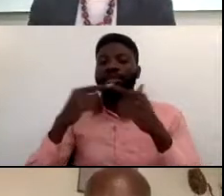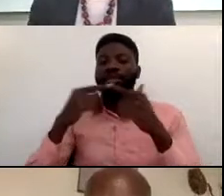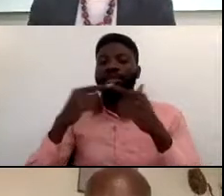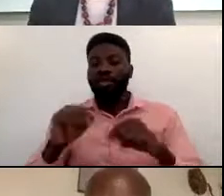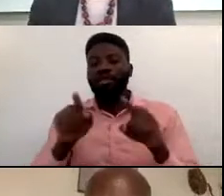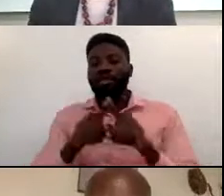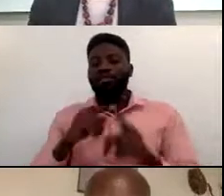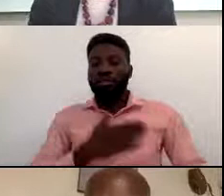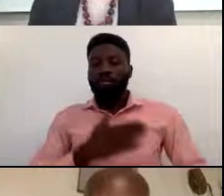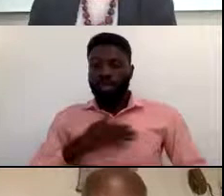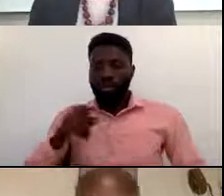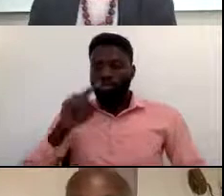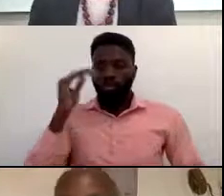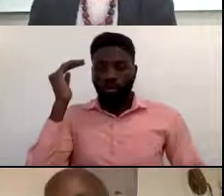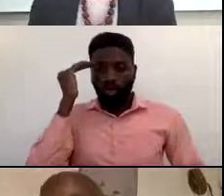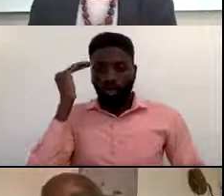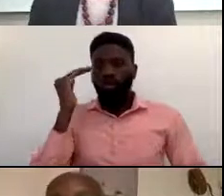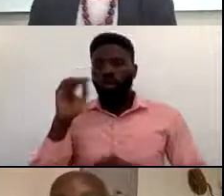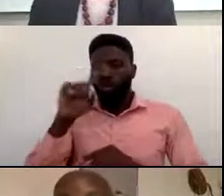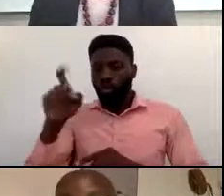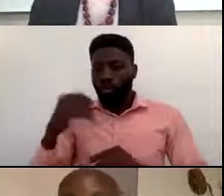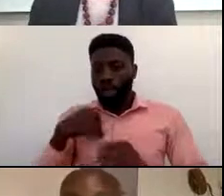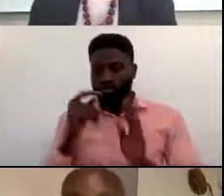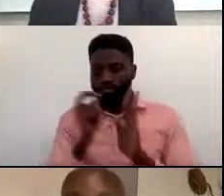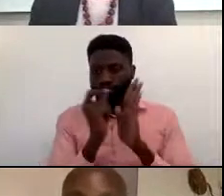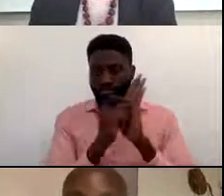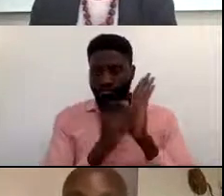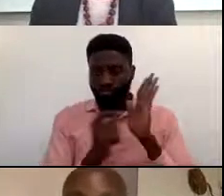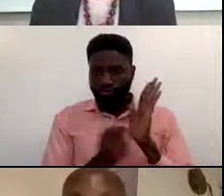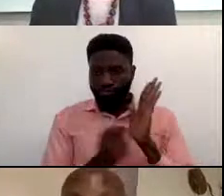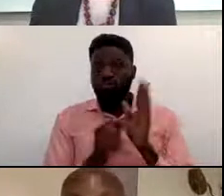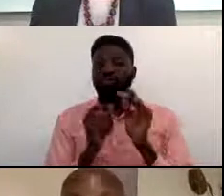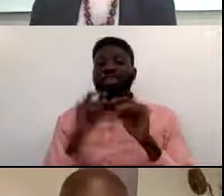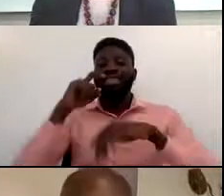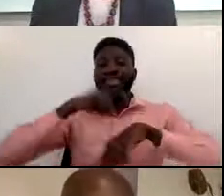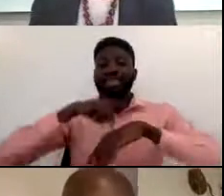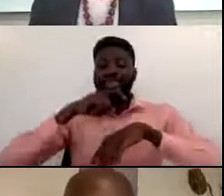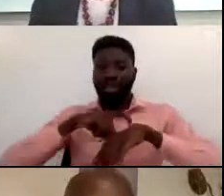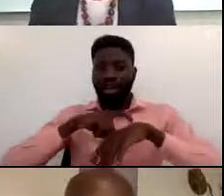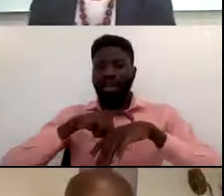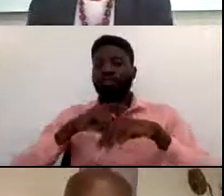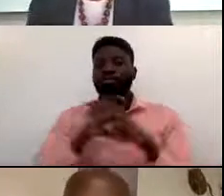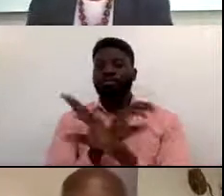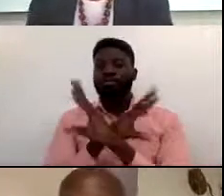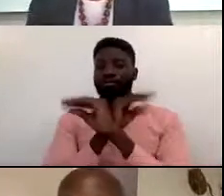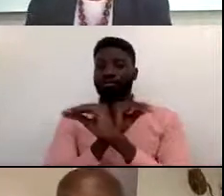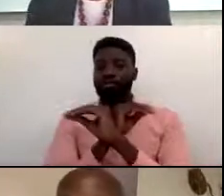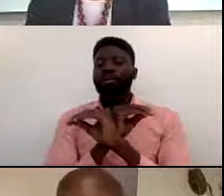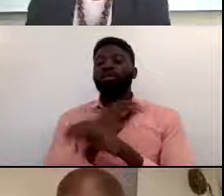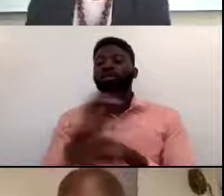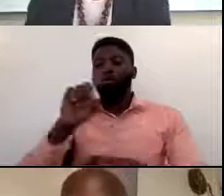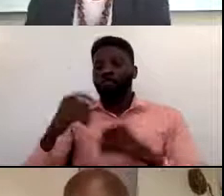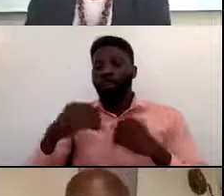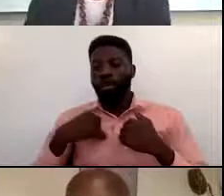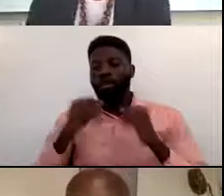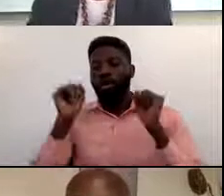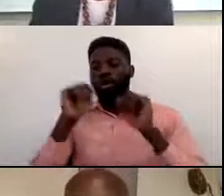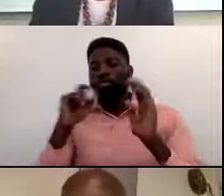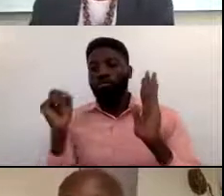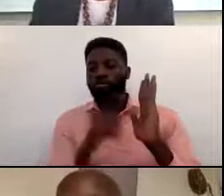note down all the questions that you might have. So during the call, you can post your questions on the chat.